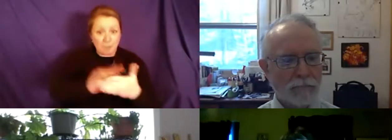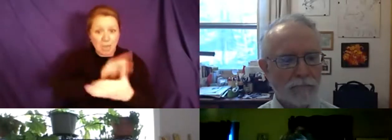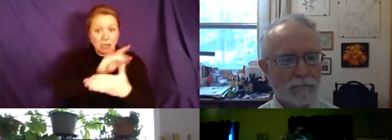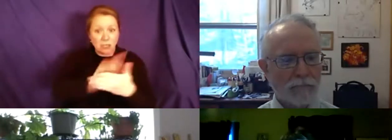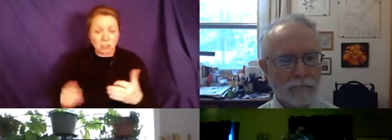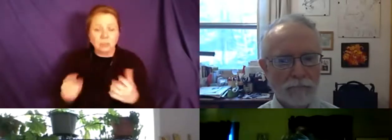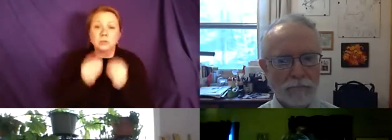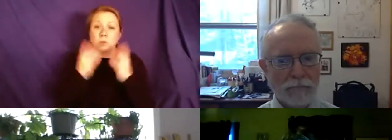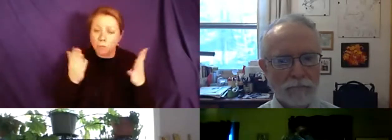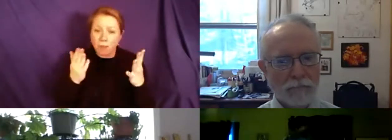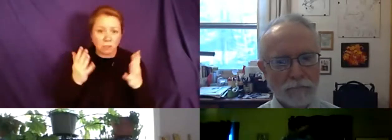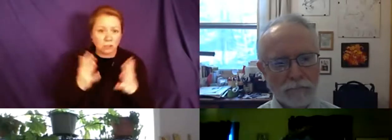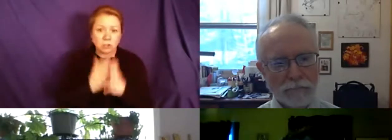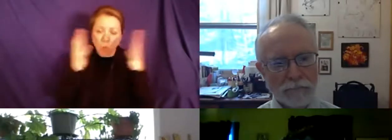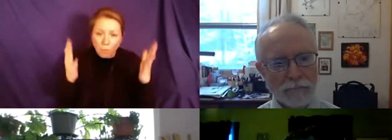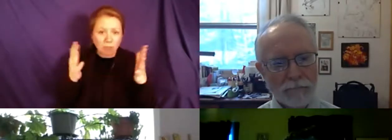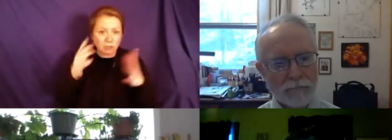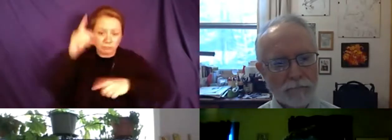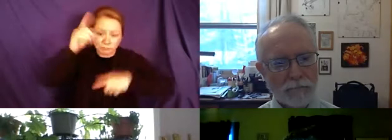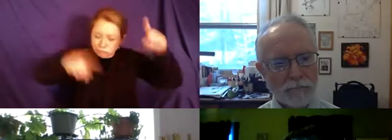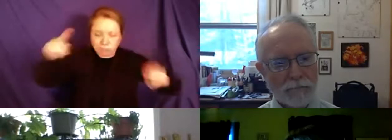many levels, with so many different,